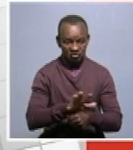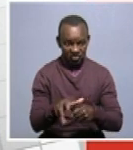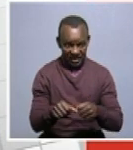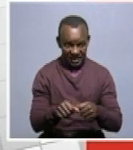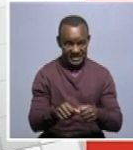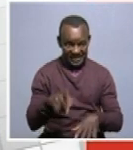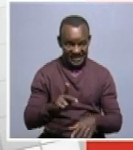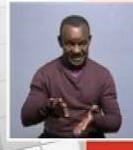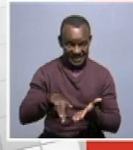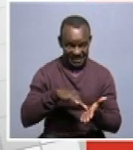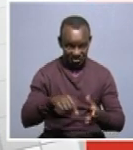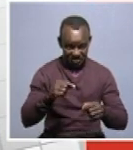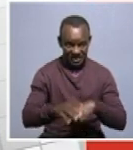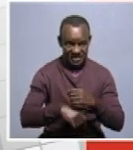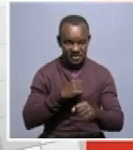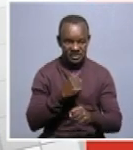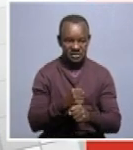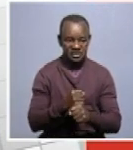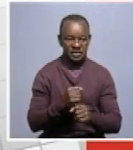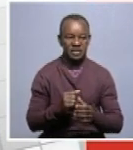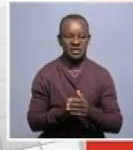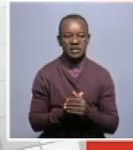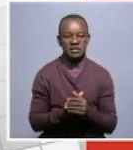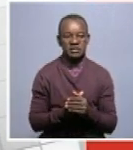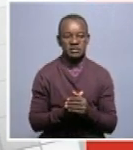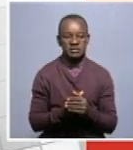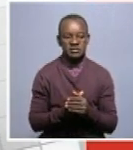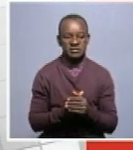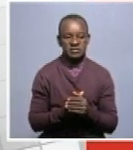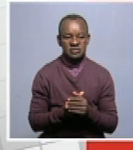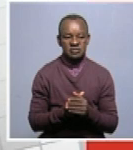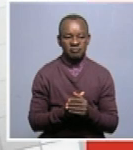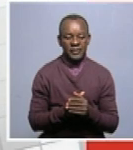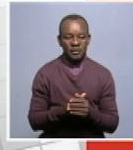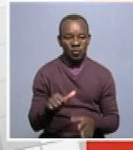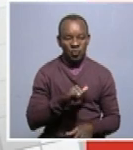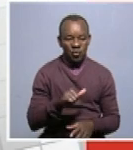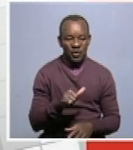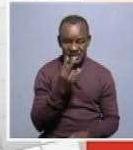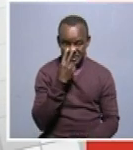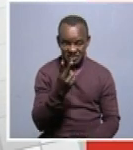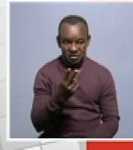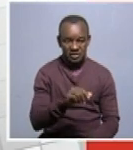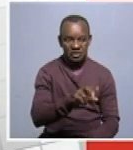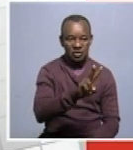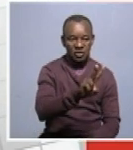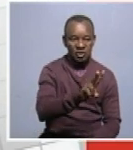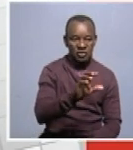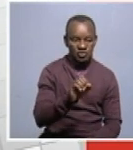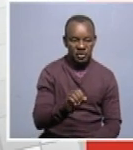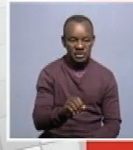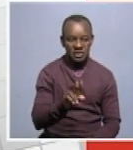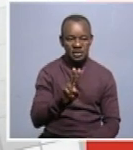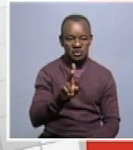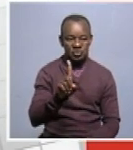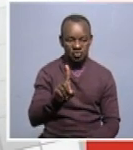The Gamma variant was identified in Brazil in January 2021. And the recent one is the